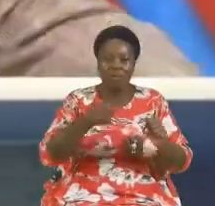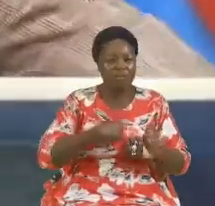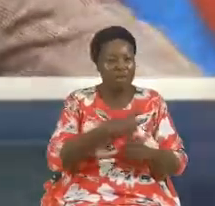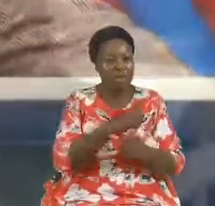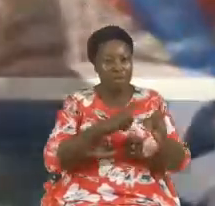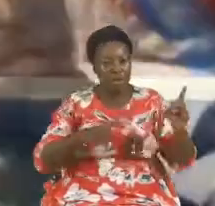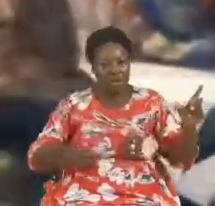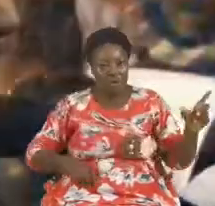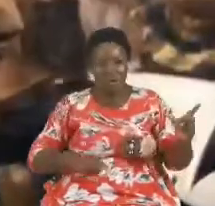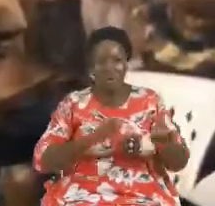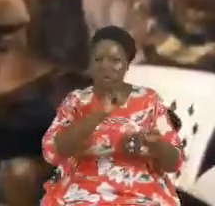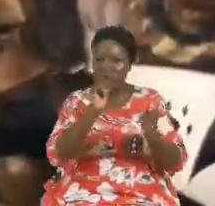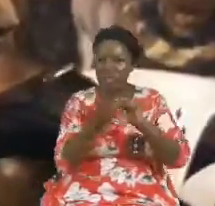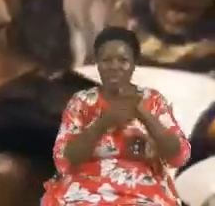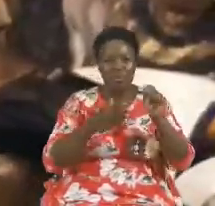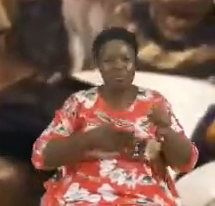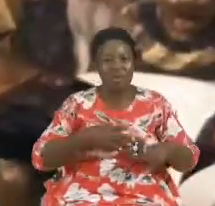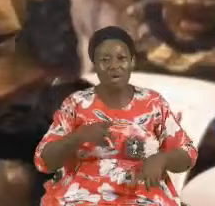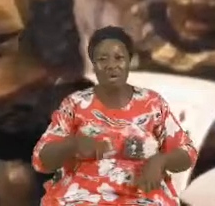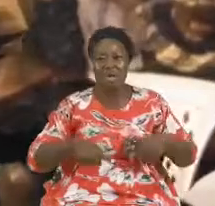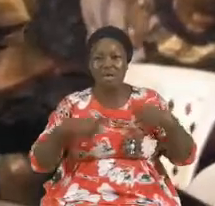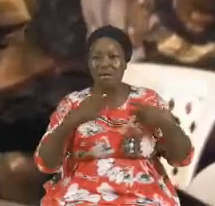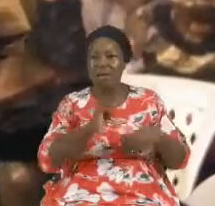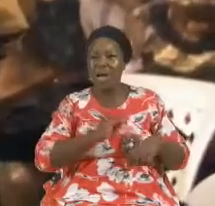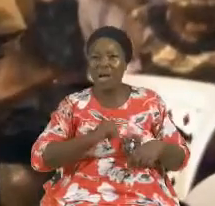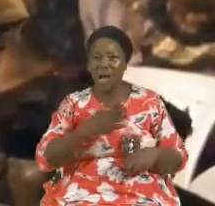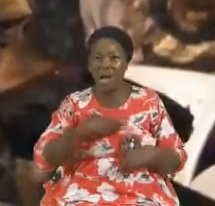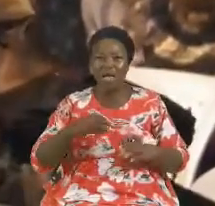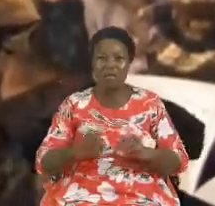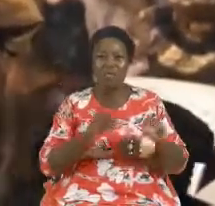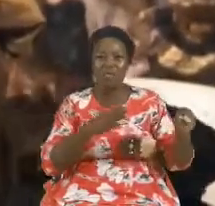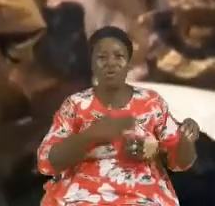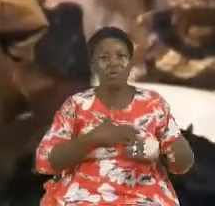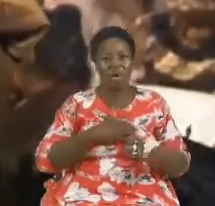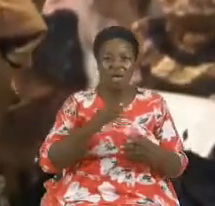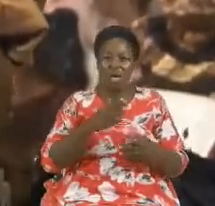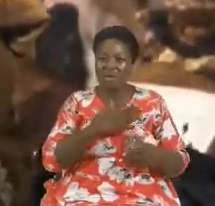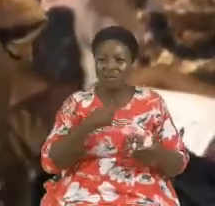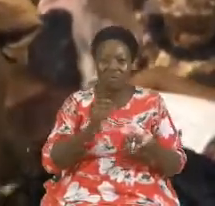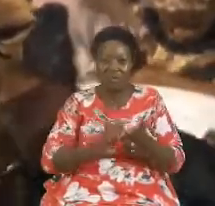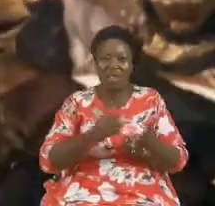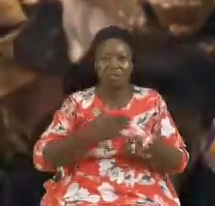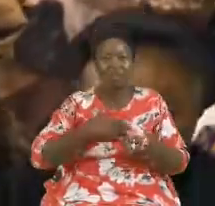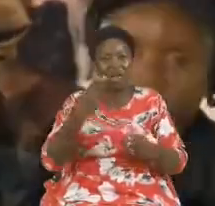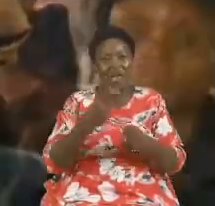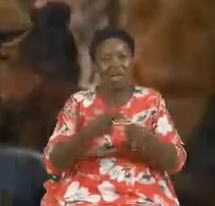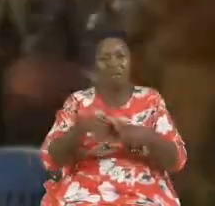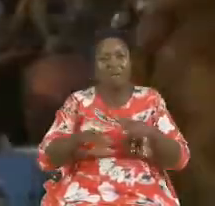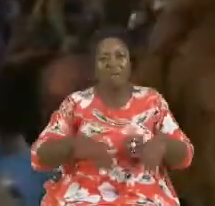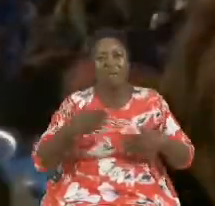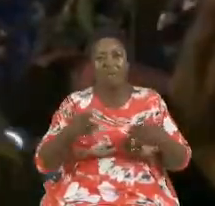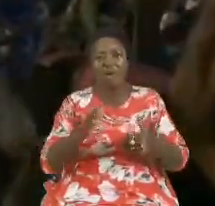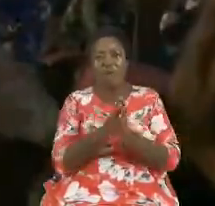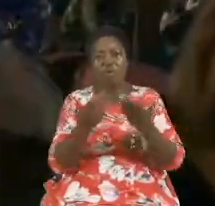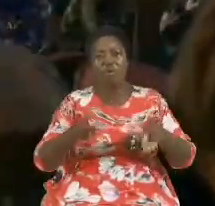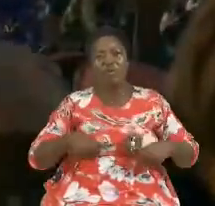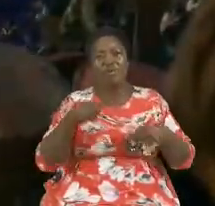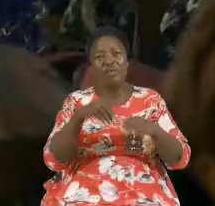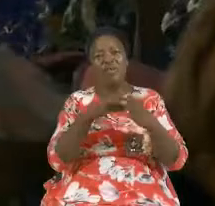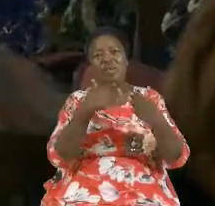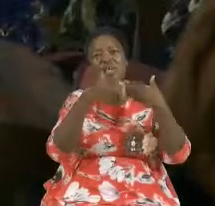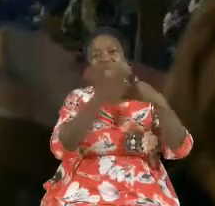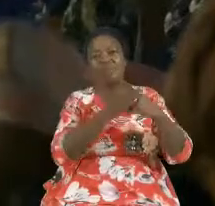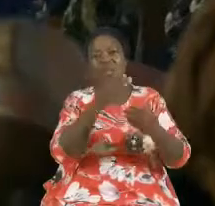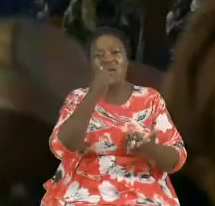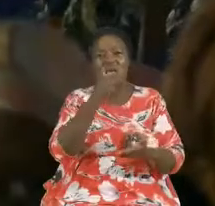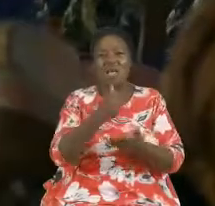Lord. Forgive me, Lord. Save me, Lord. Change my life and put my name, write my name